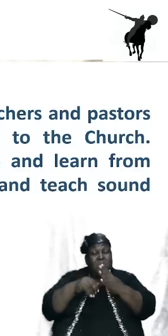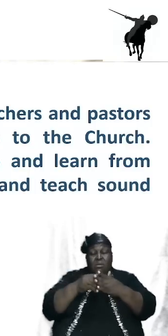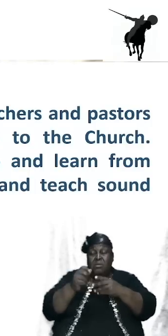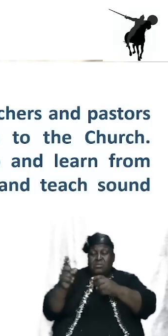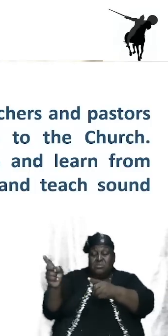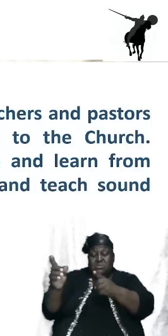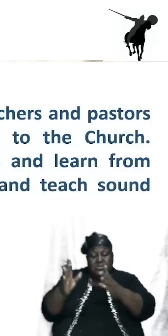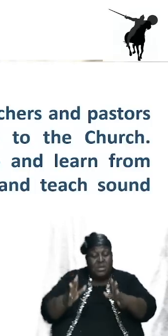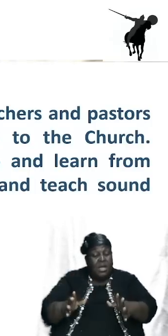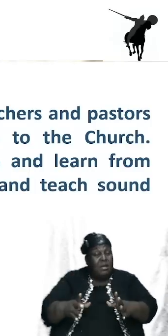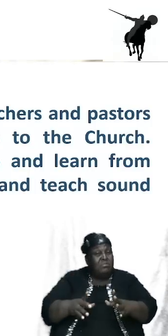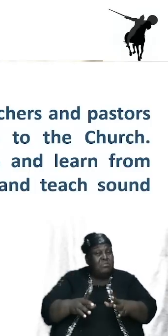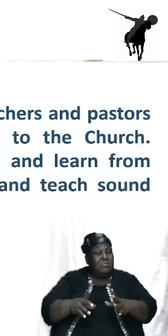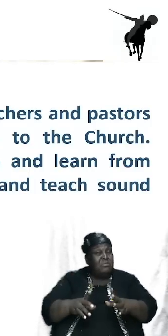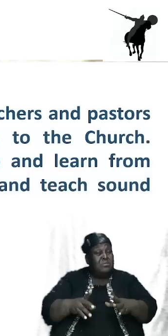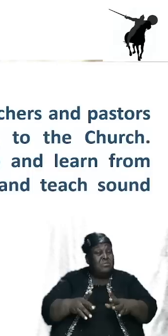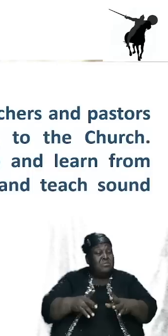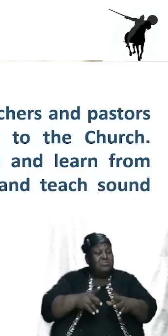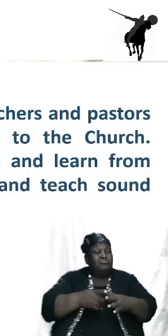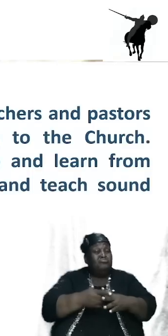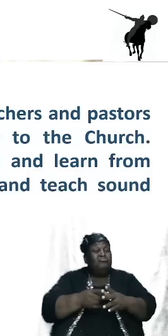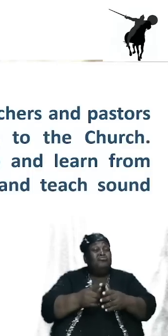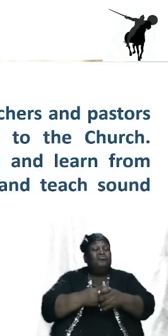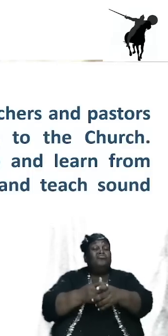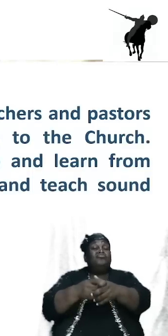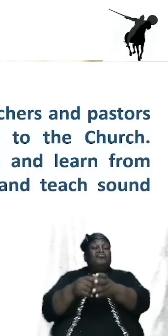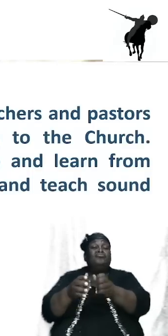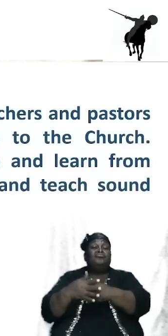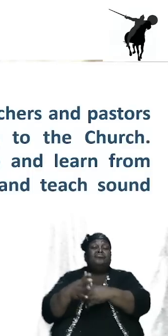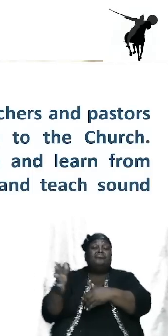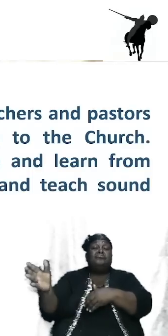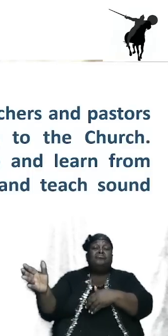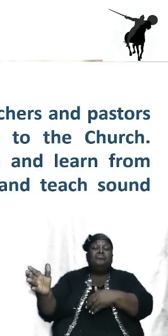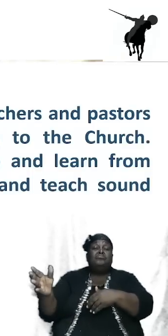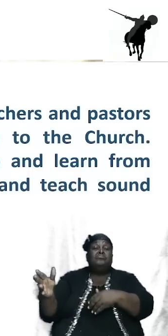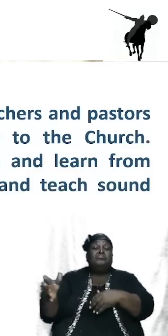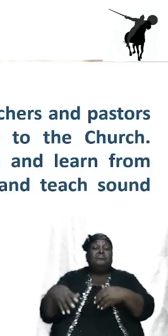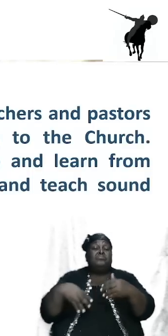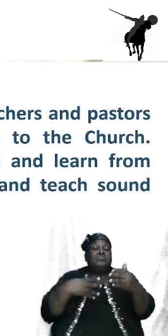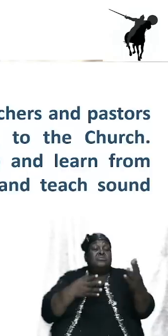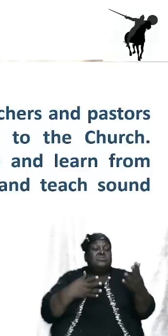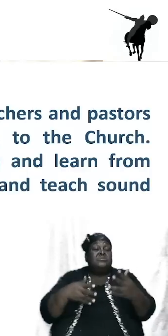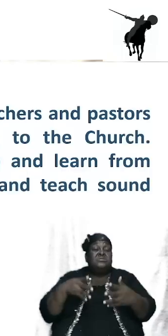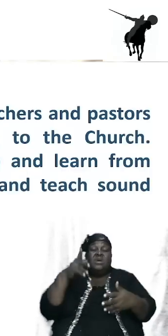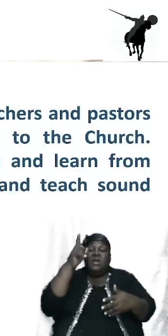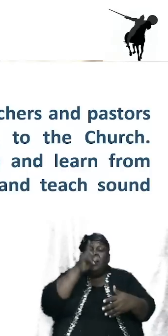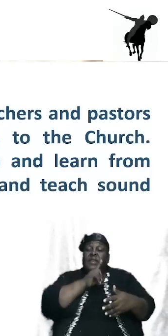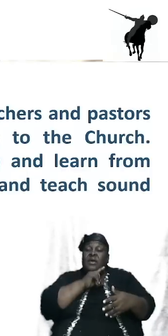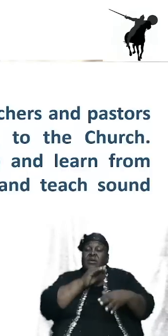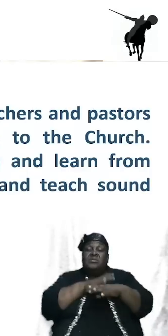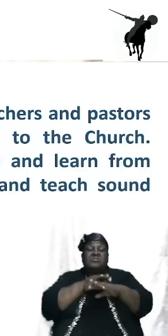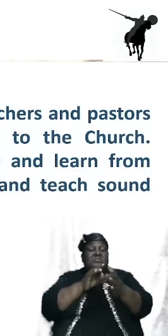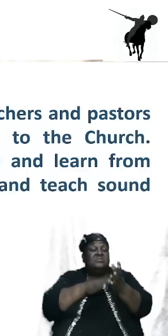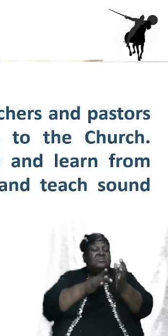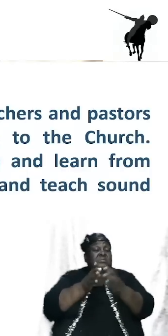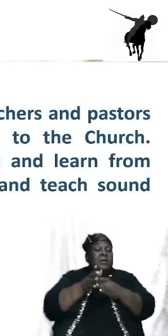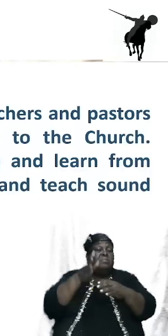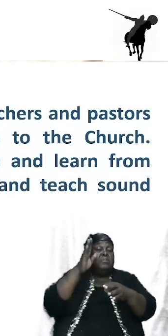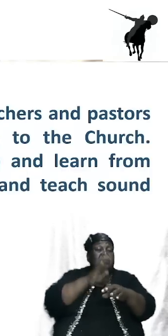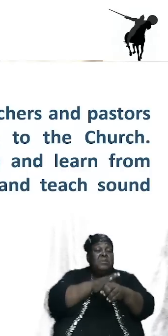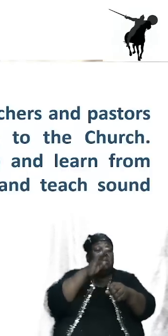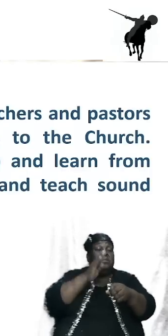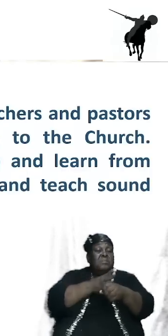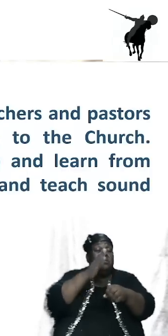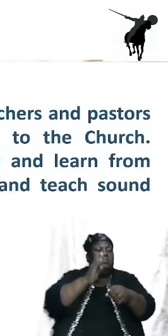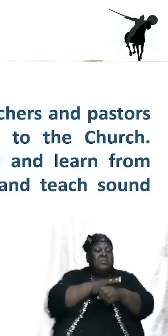away. Then guess what happened? He was brought up to him, them tell lies on him. Then beat him. He